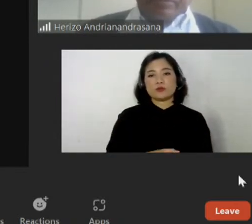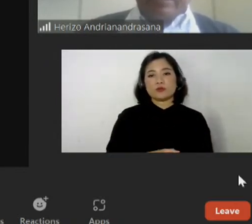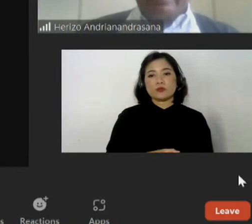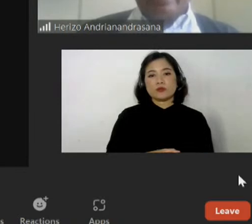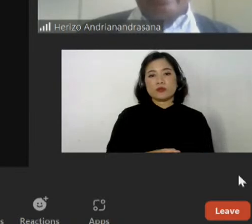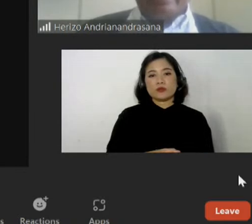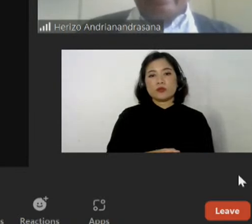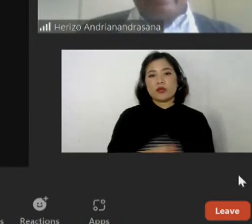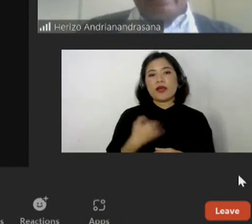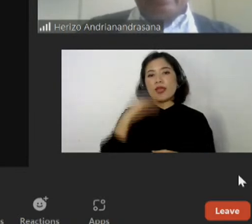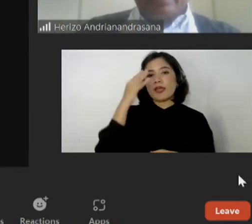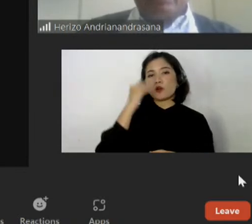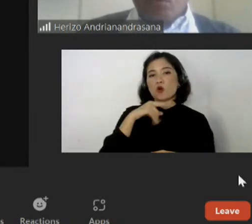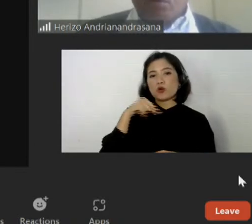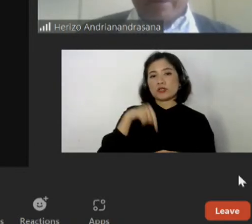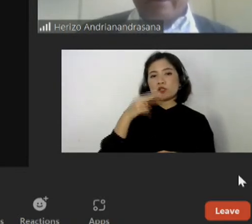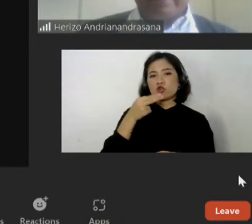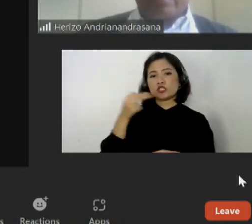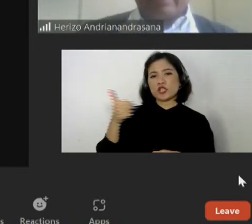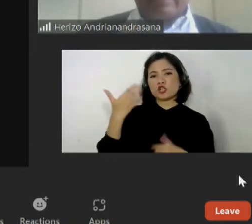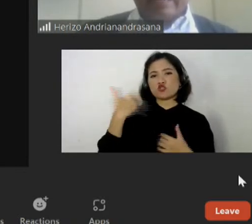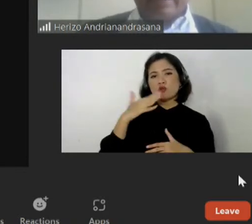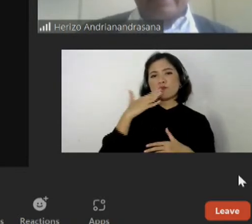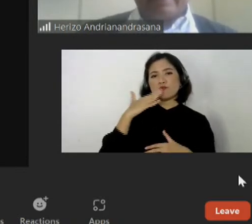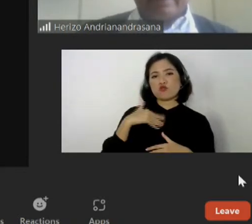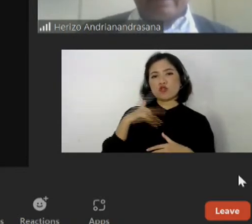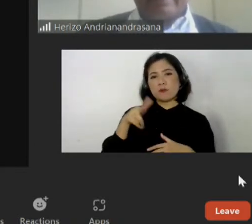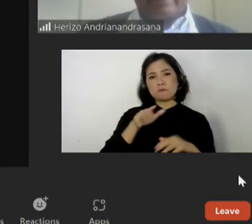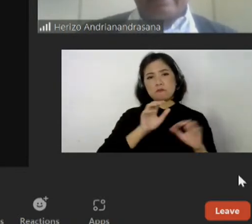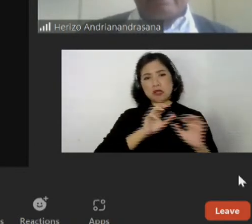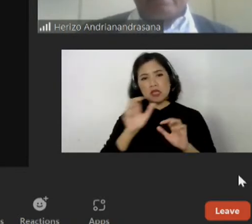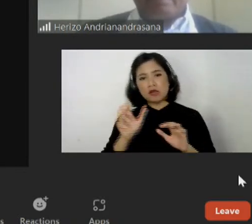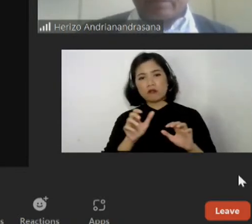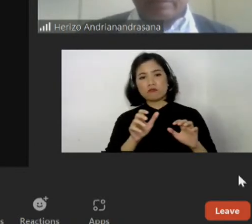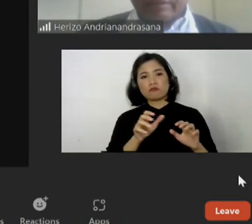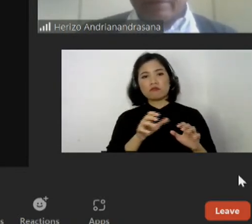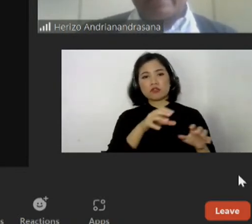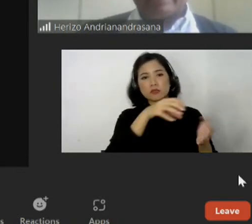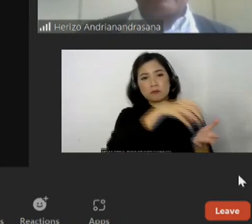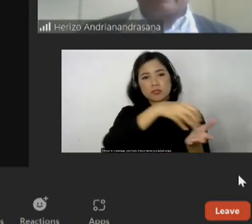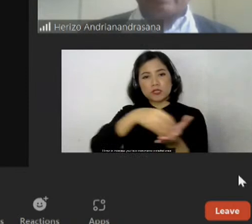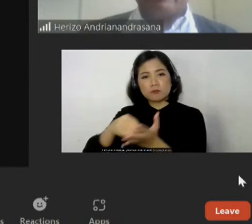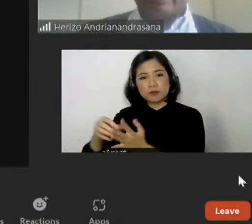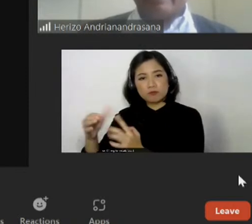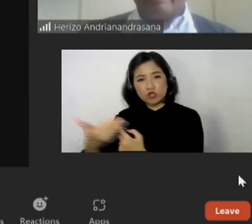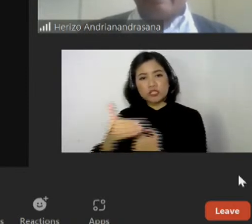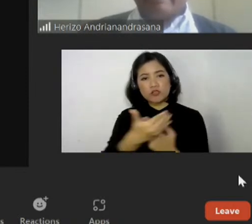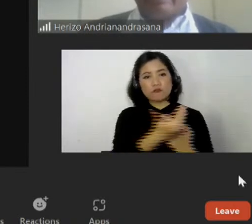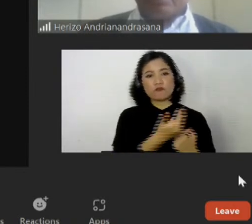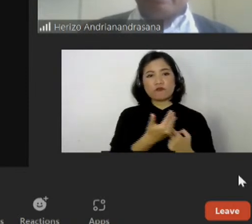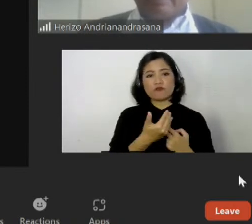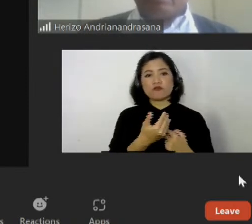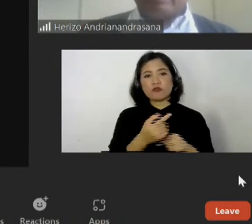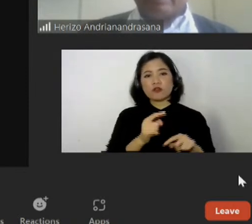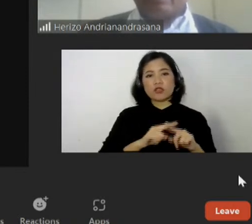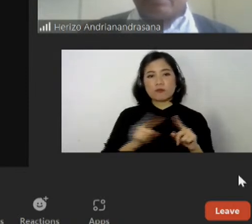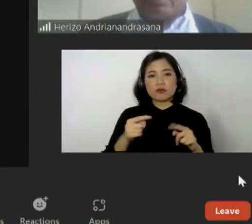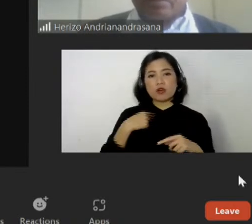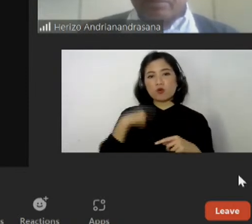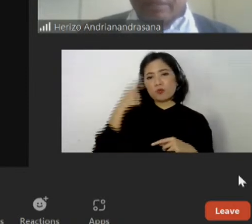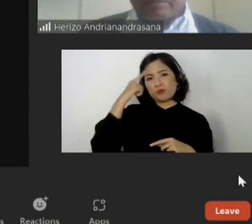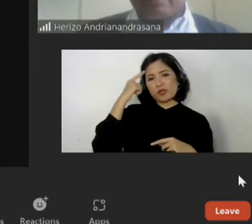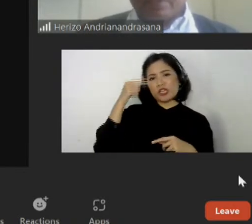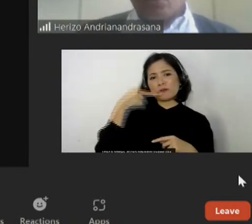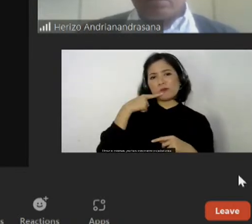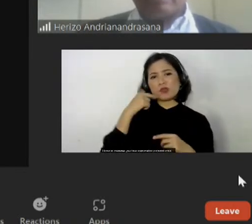I know in Indonesia, you have more marine protected areas than terrestrial protected areas, but I think it would be important